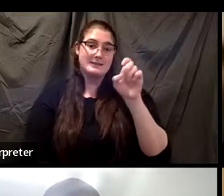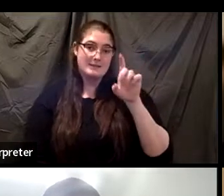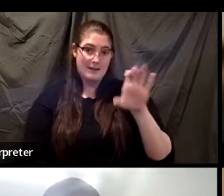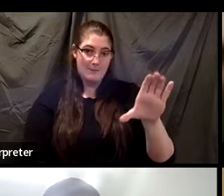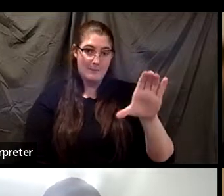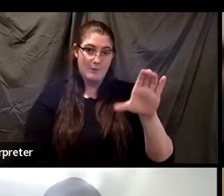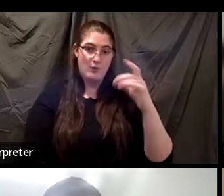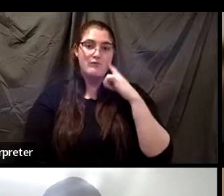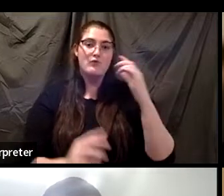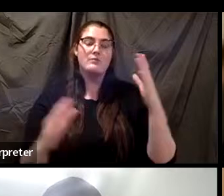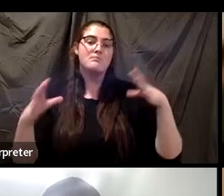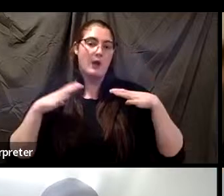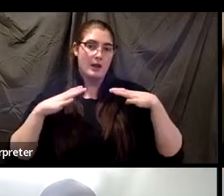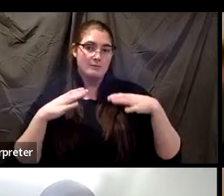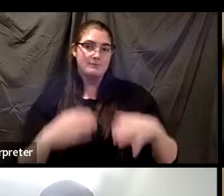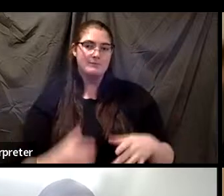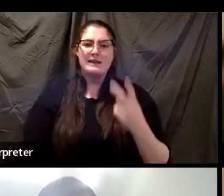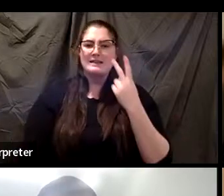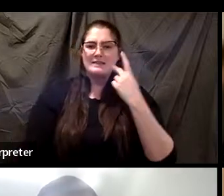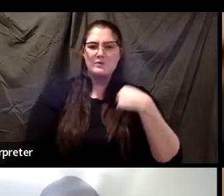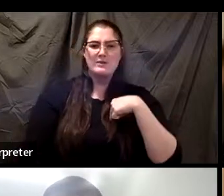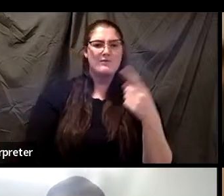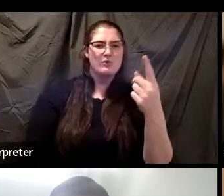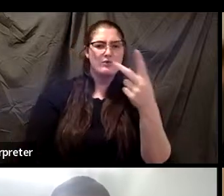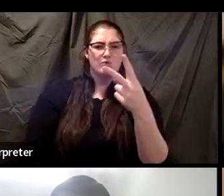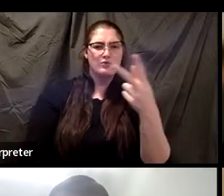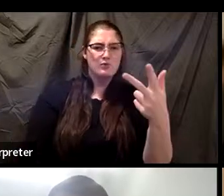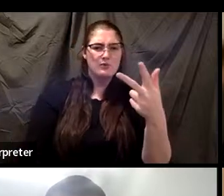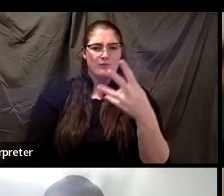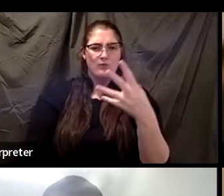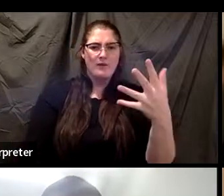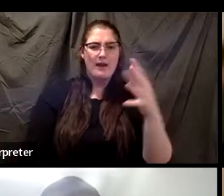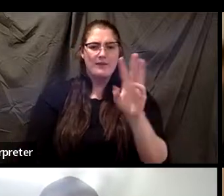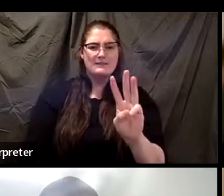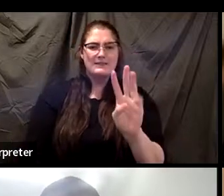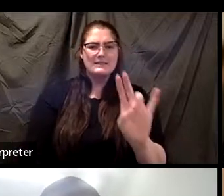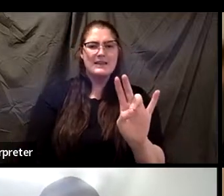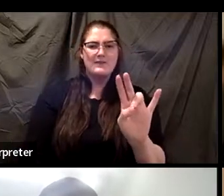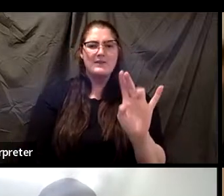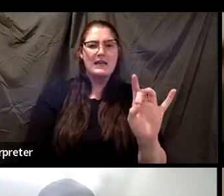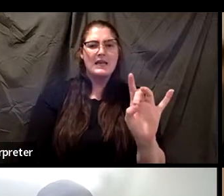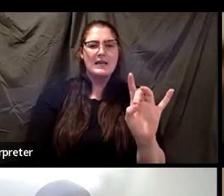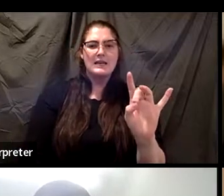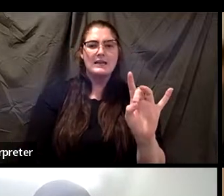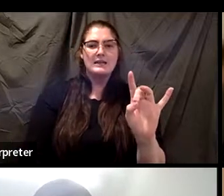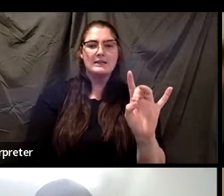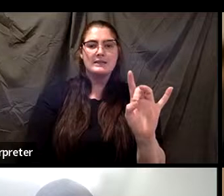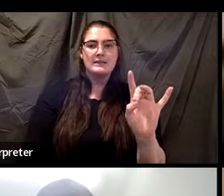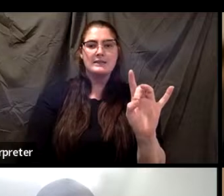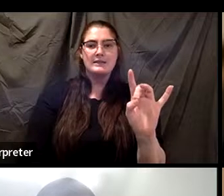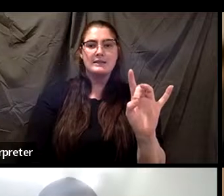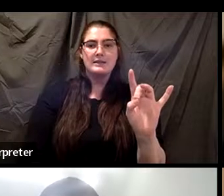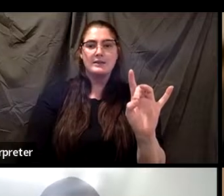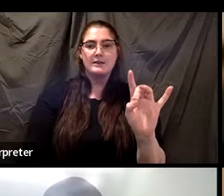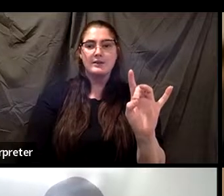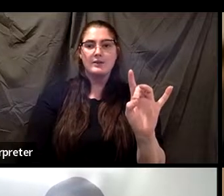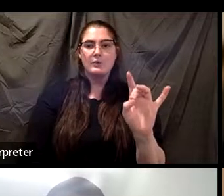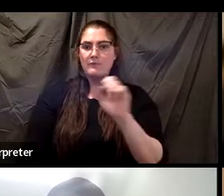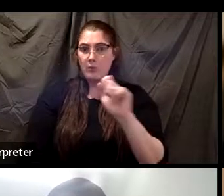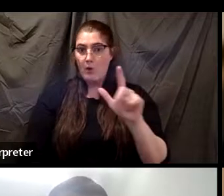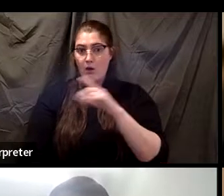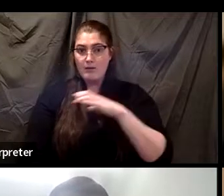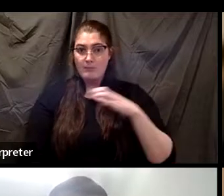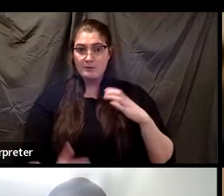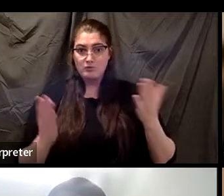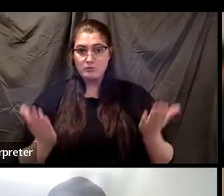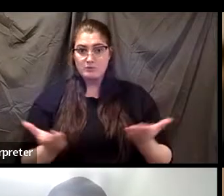I see that we have 1, 2, 3, 4, 5, 6, 7, 8 we have all commissioners